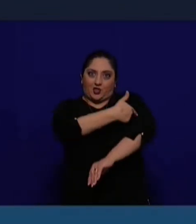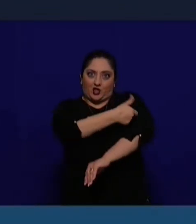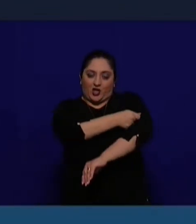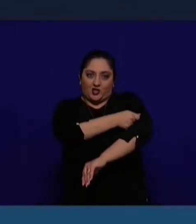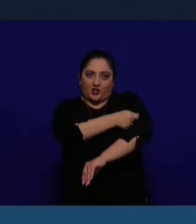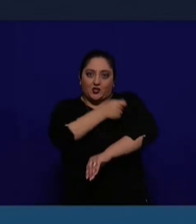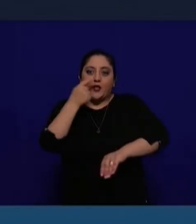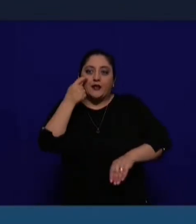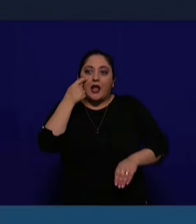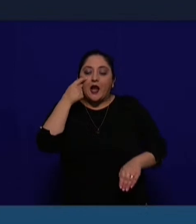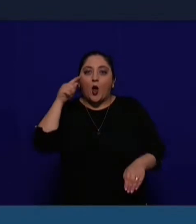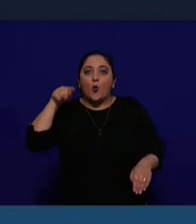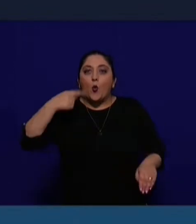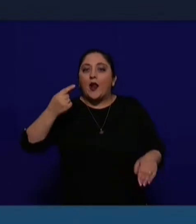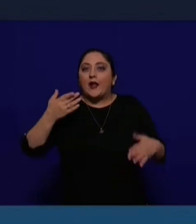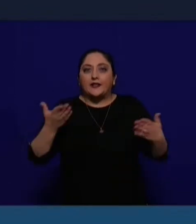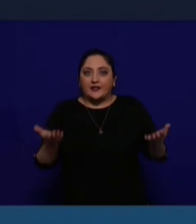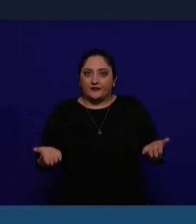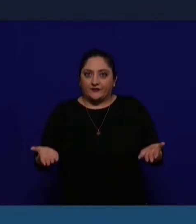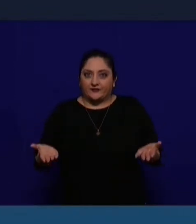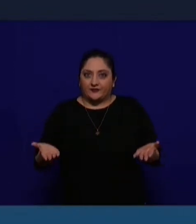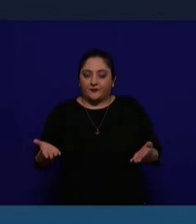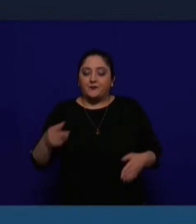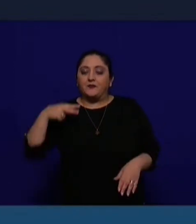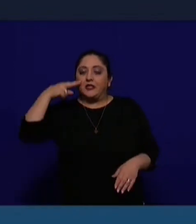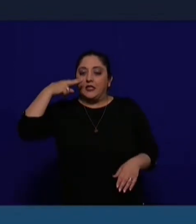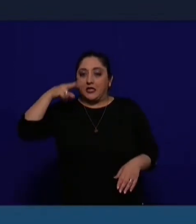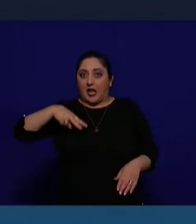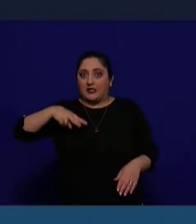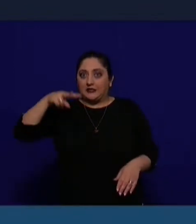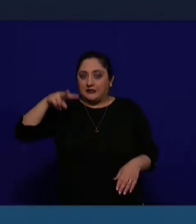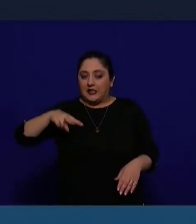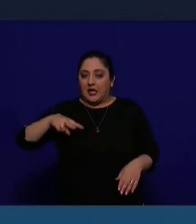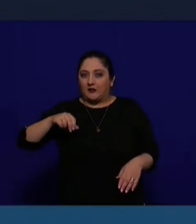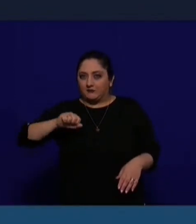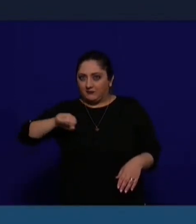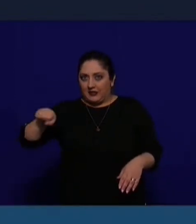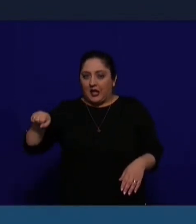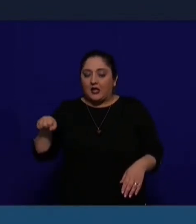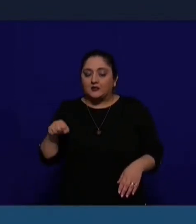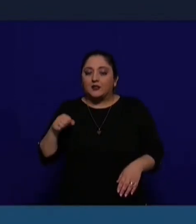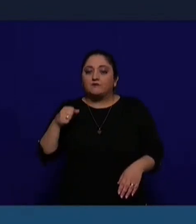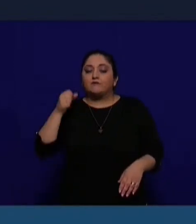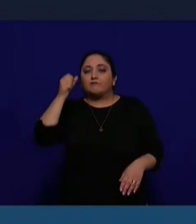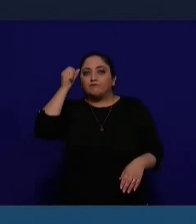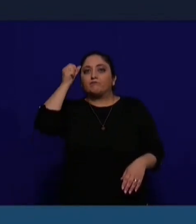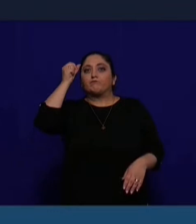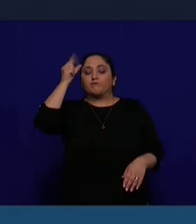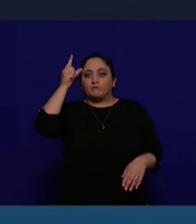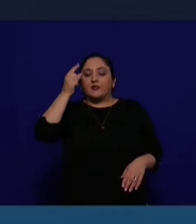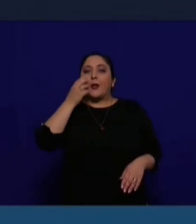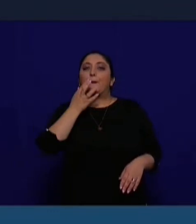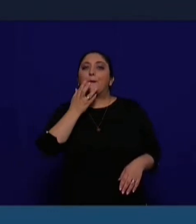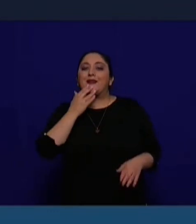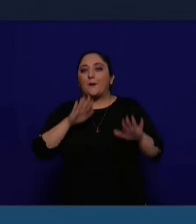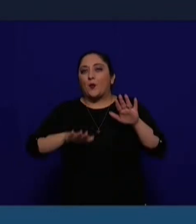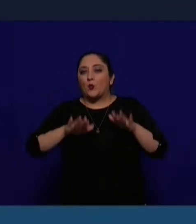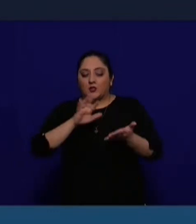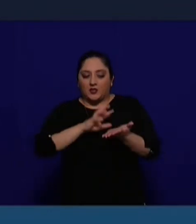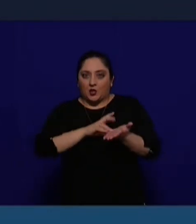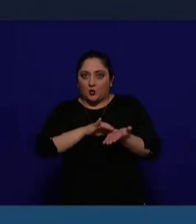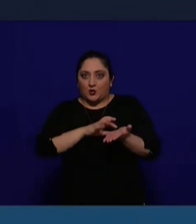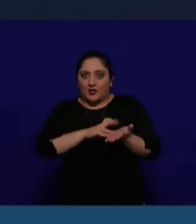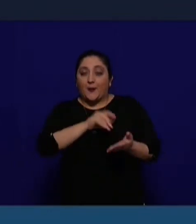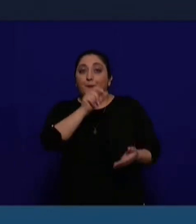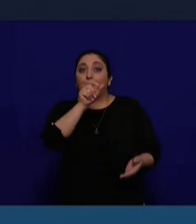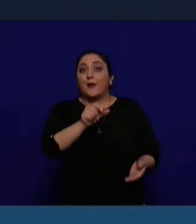bl-eventwalitajiet li huma jkollhom. Mill-evalwazzjoni li għamilna rajna li meta kalkulajna b'dawk il-persuni